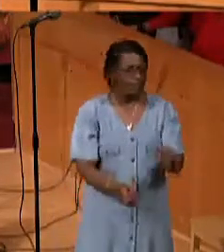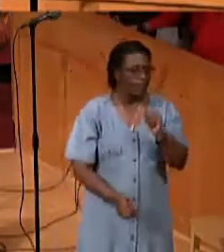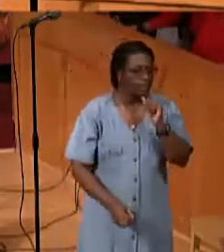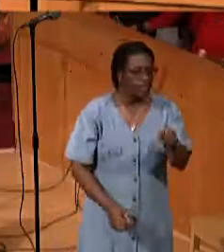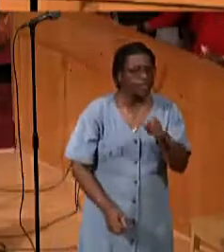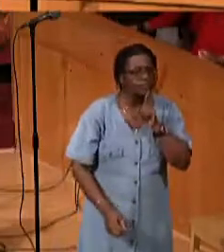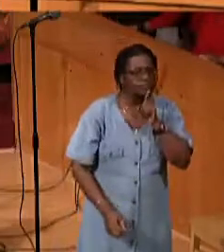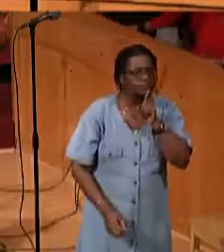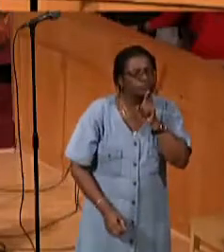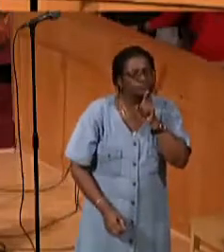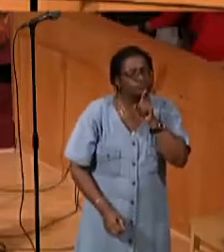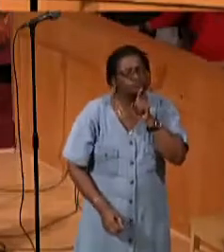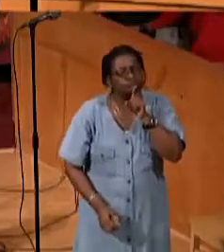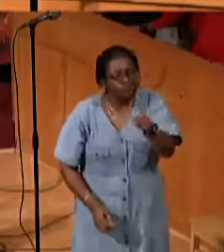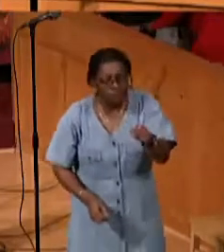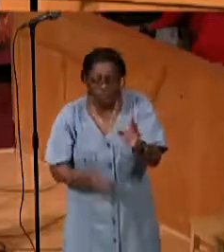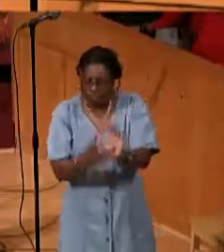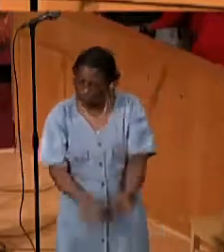story.